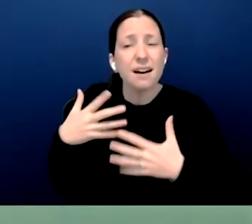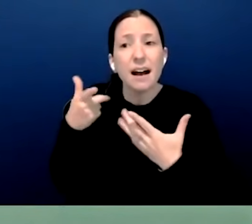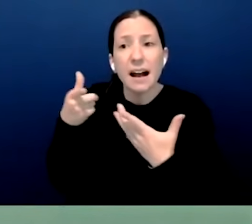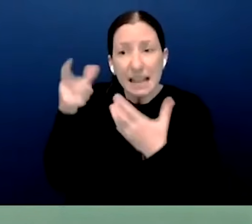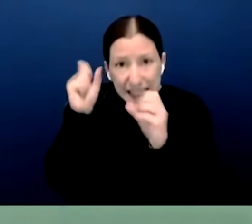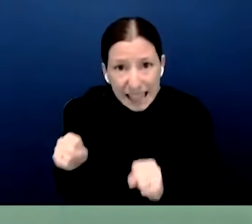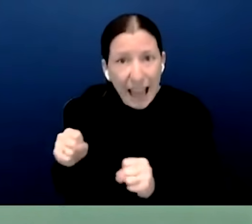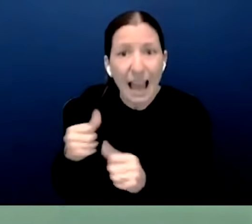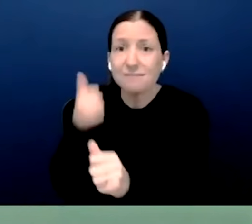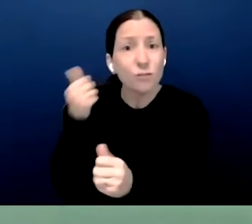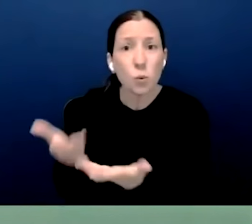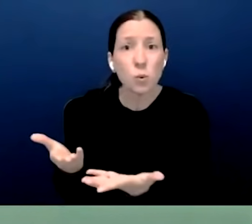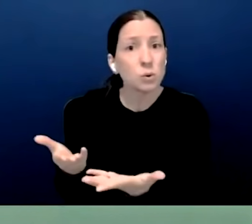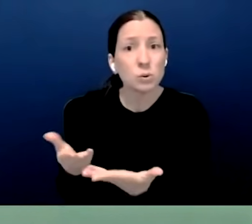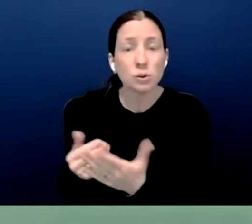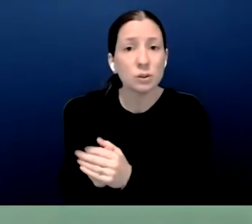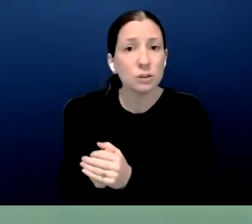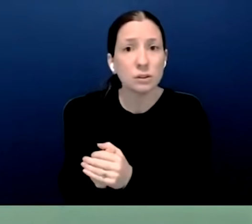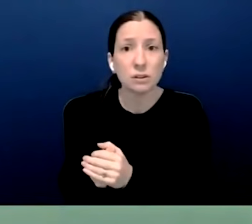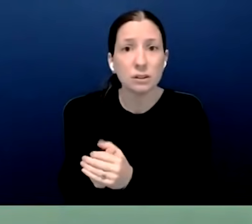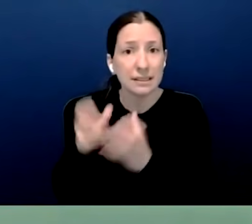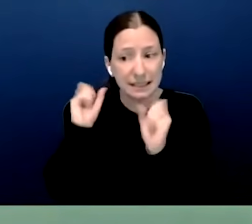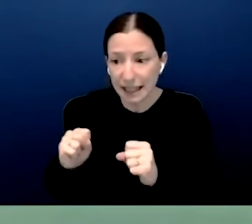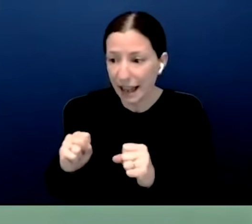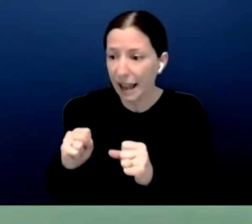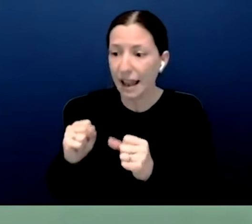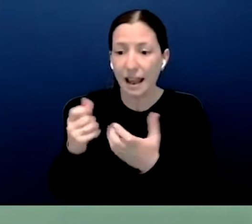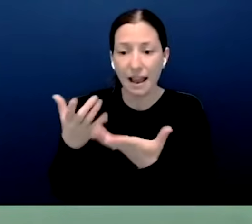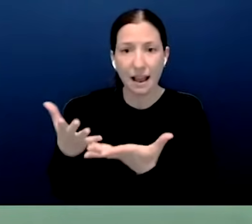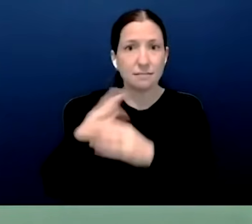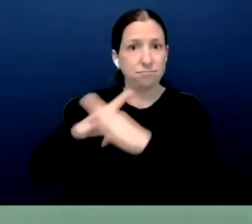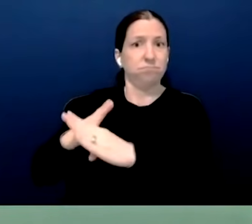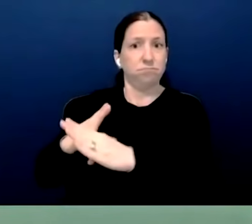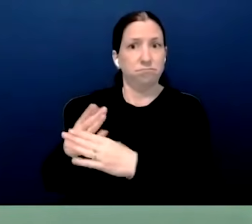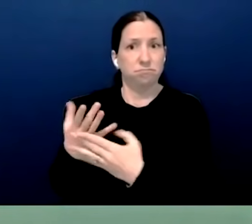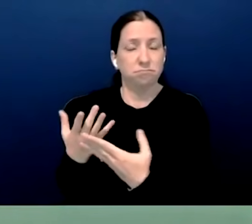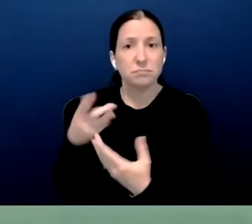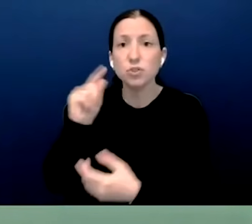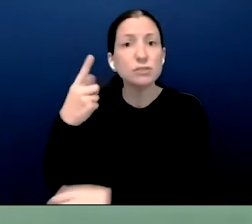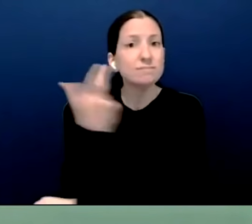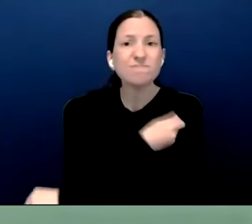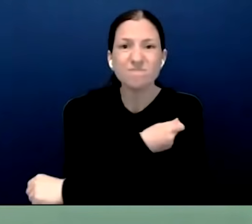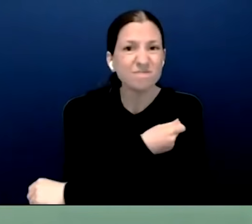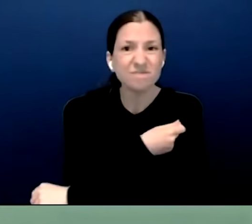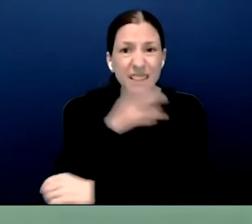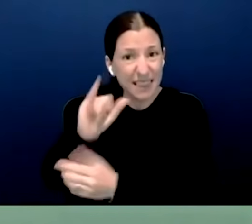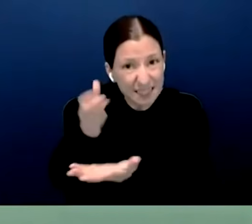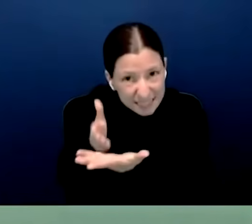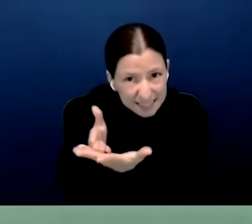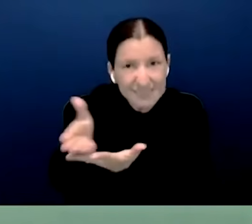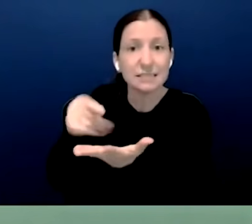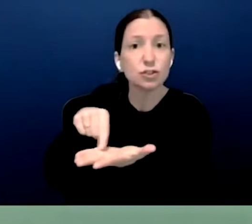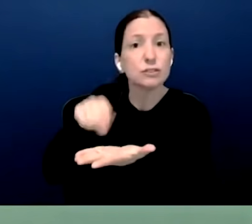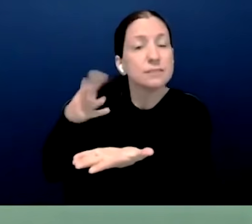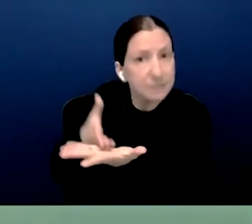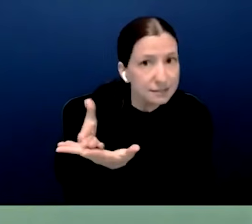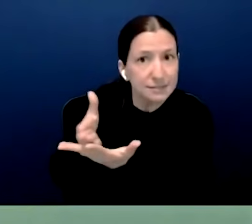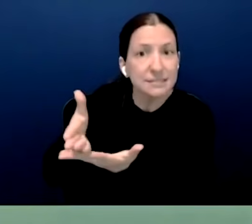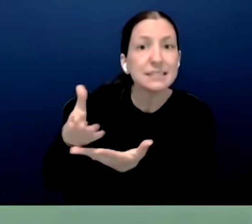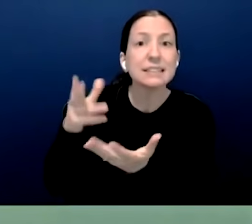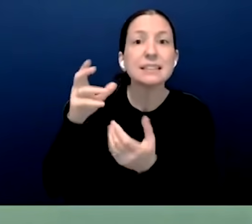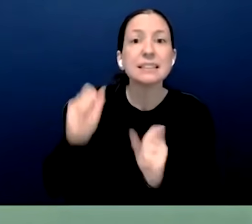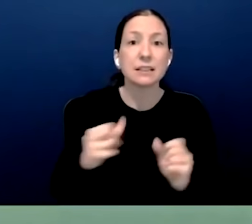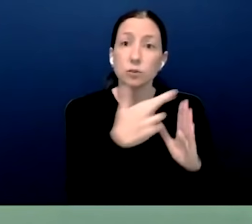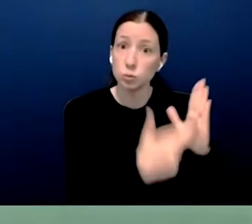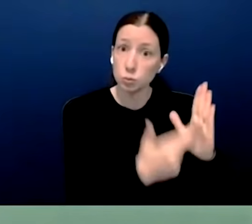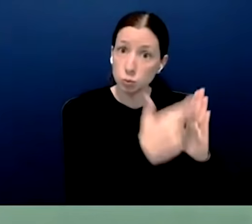vaccination. It's available in all communities, and everybody needs to do it. That is the path that we need to follow. Yes, the measures are important